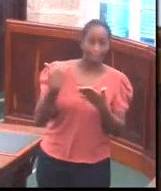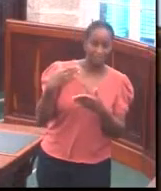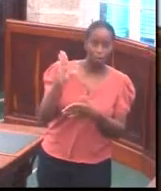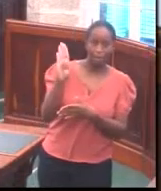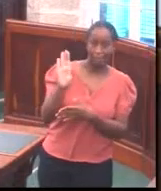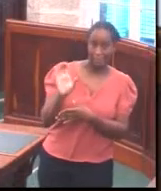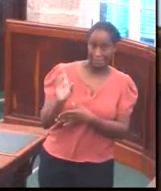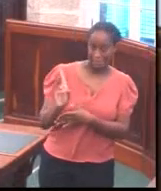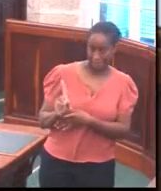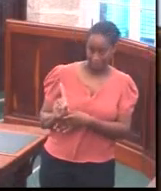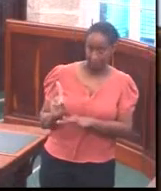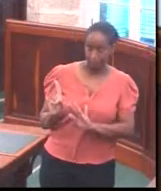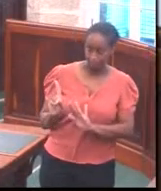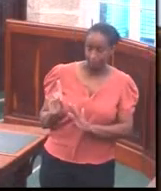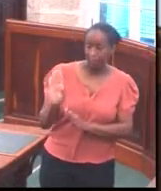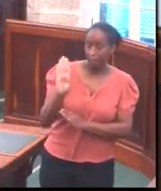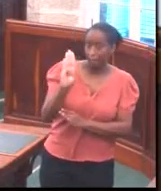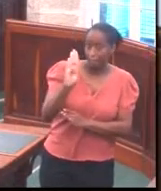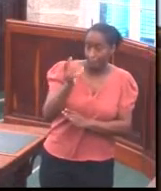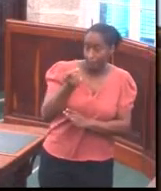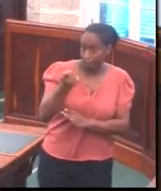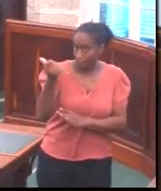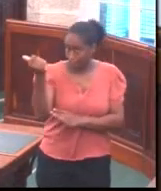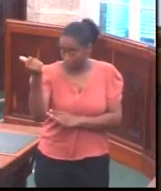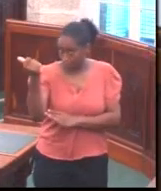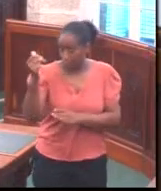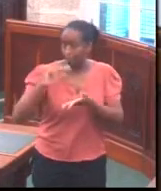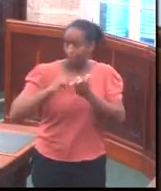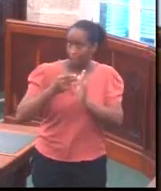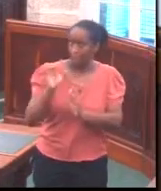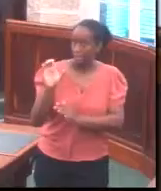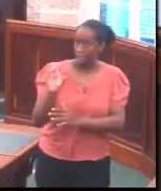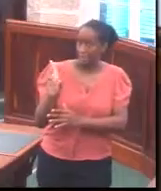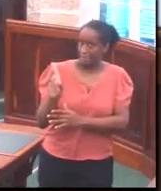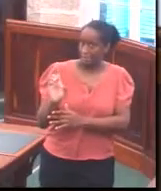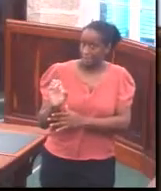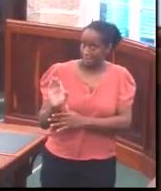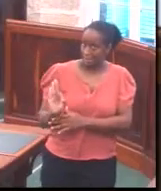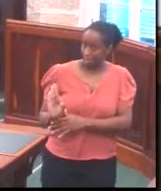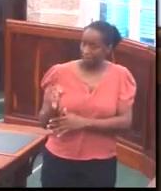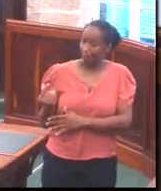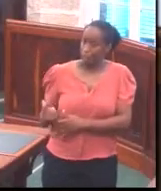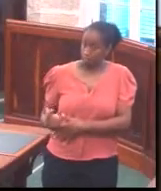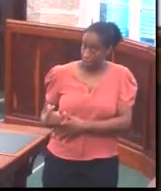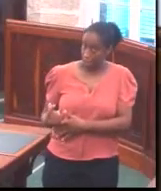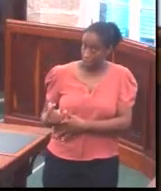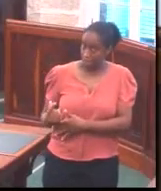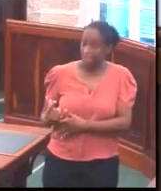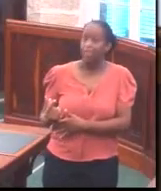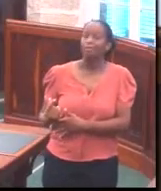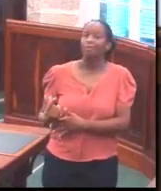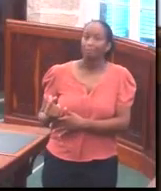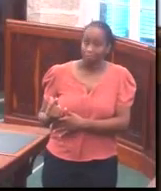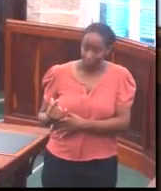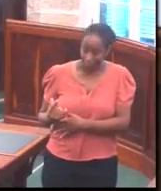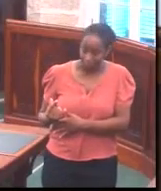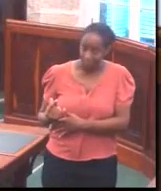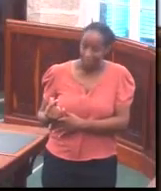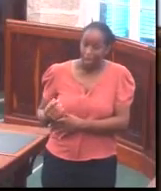C, D, E, F, and G, were